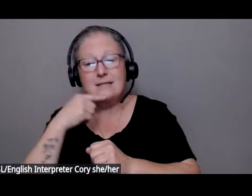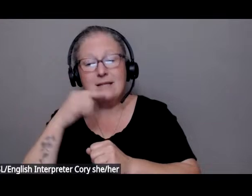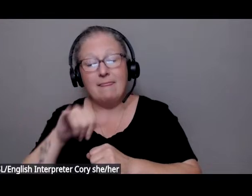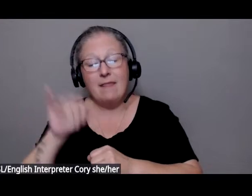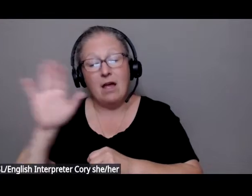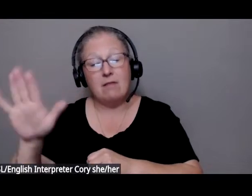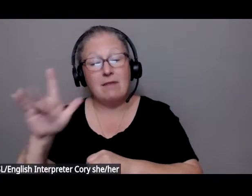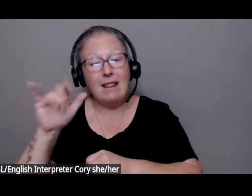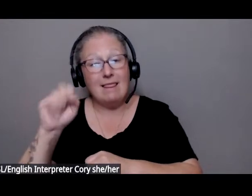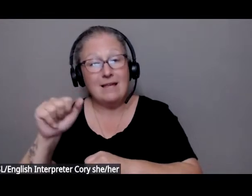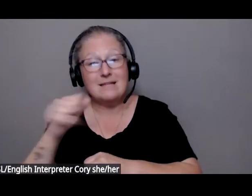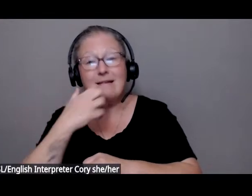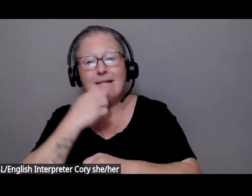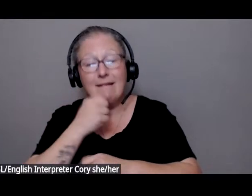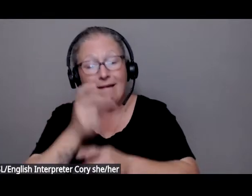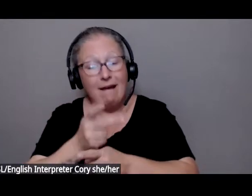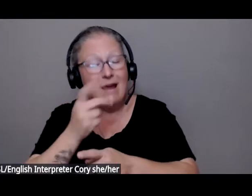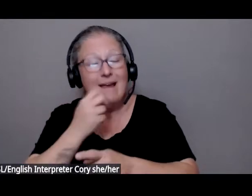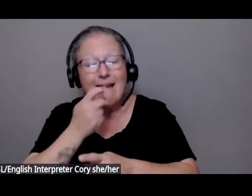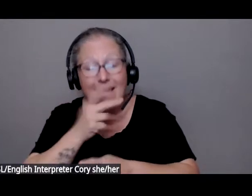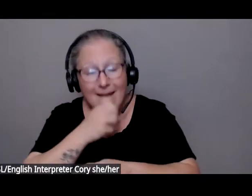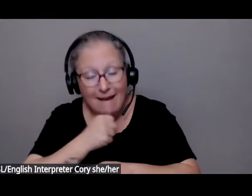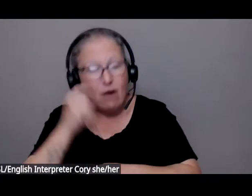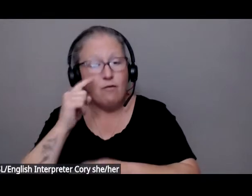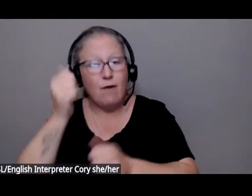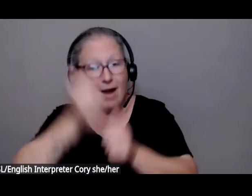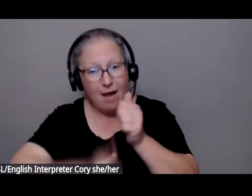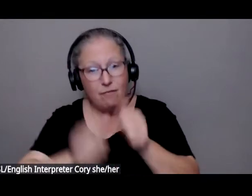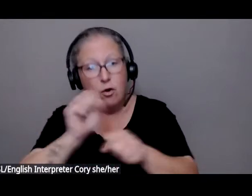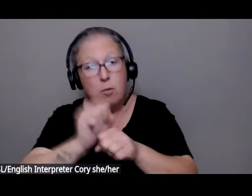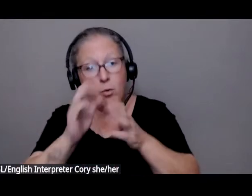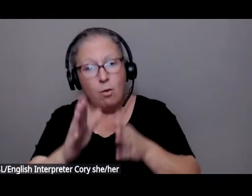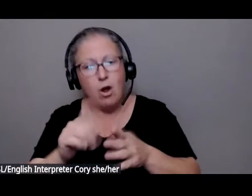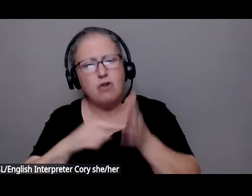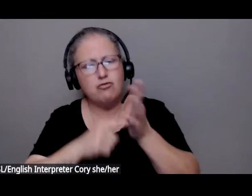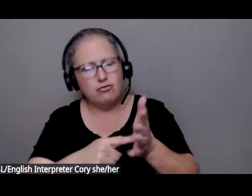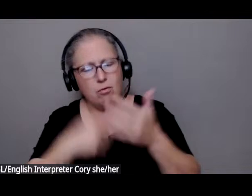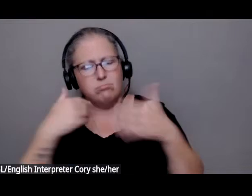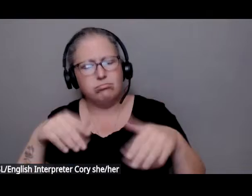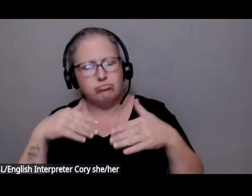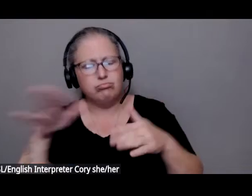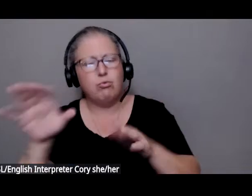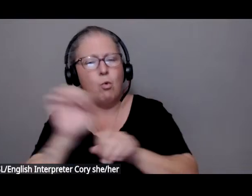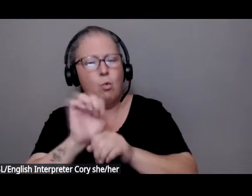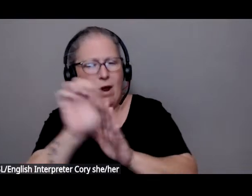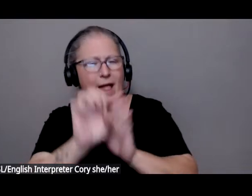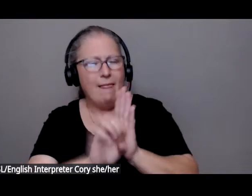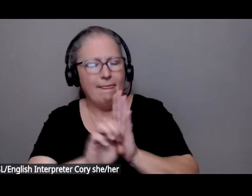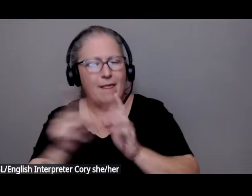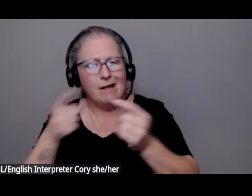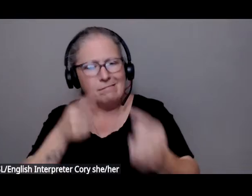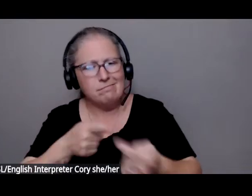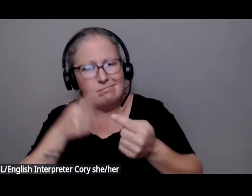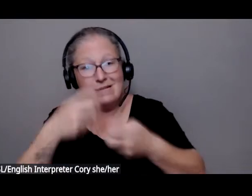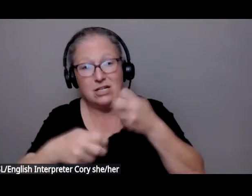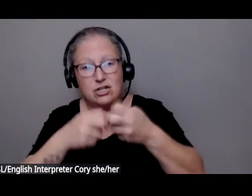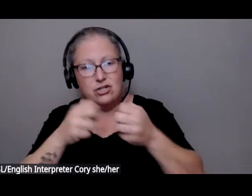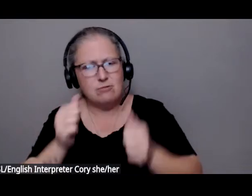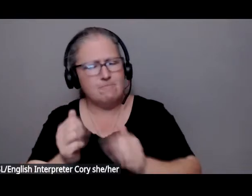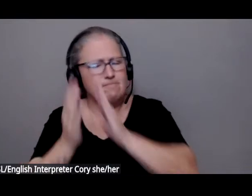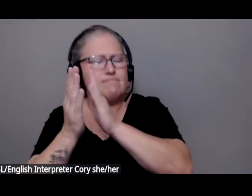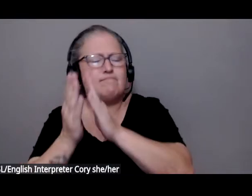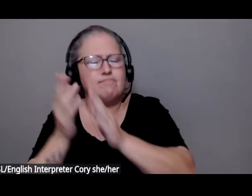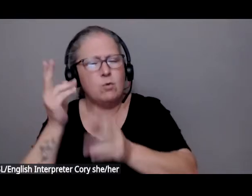every district employee shows through her diligent and meticulous work ethic. She tackles issues head on, quickly, and